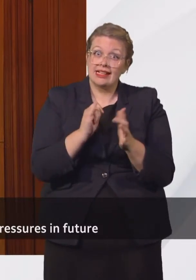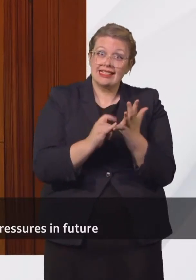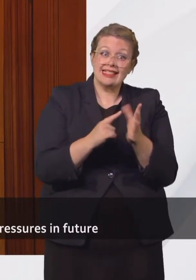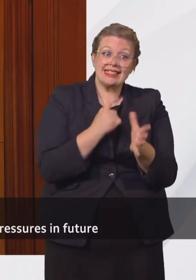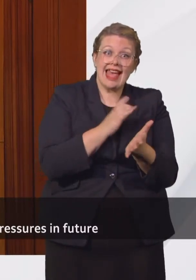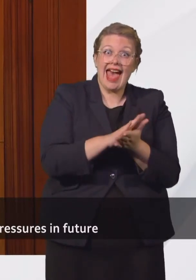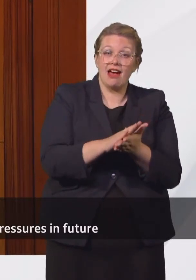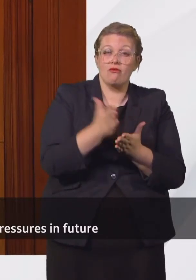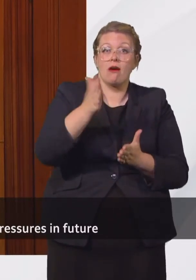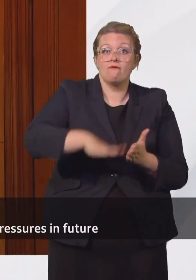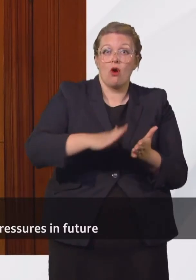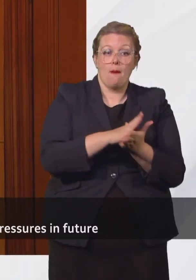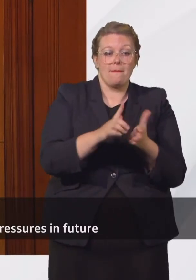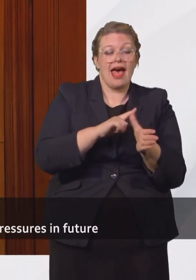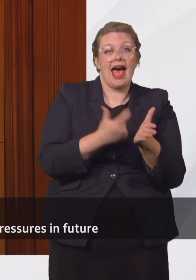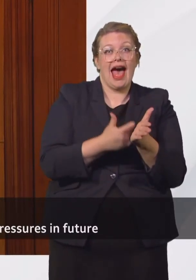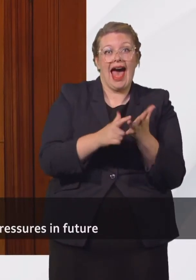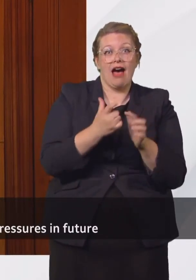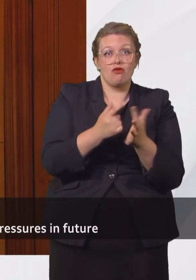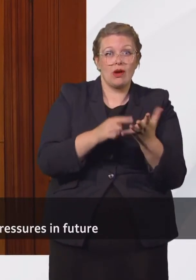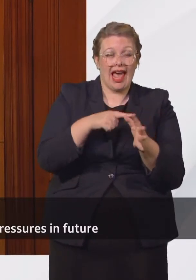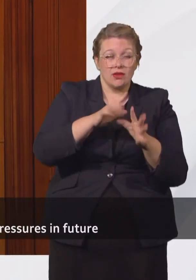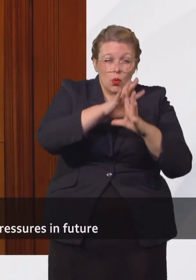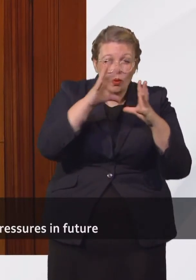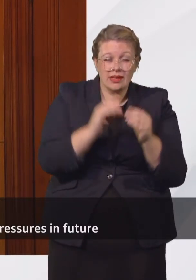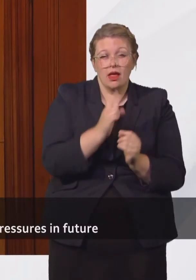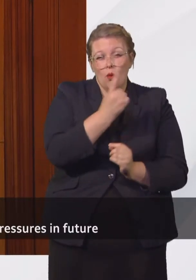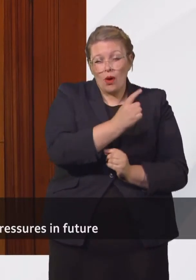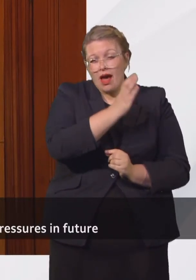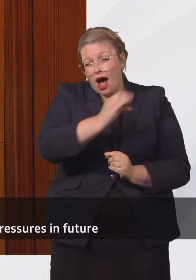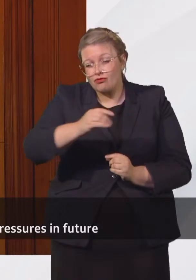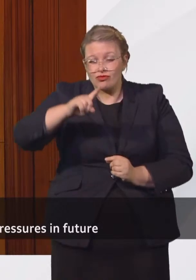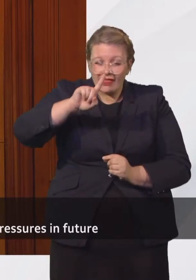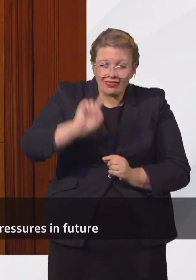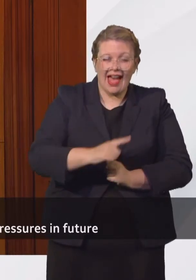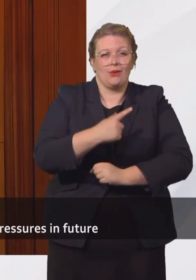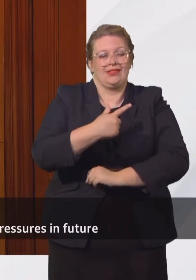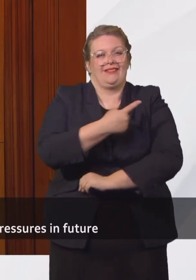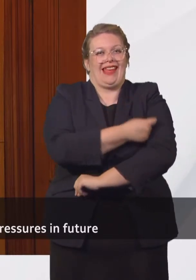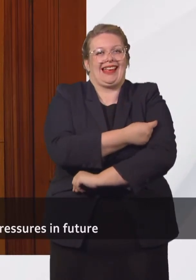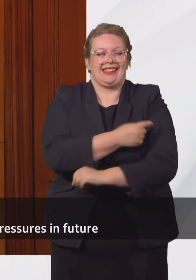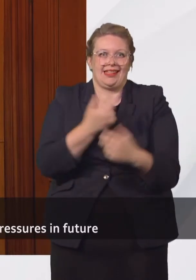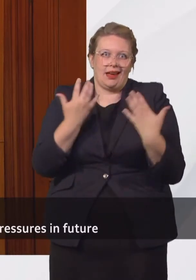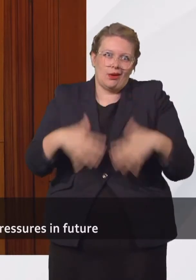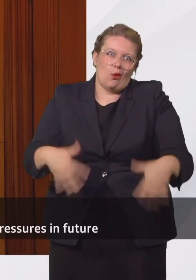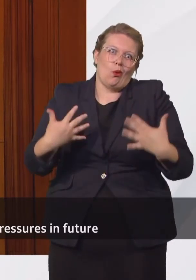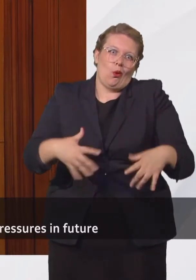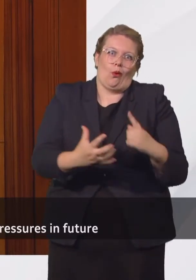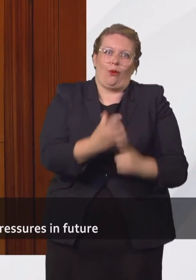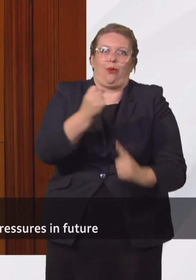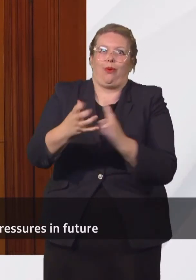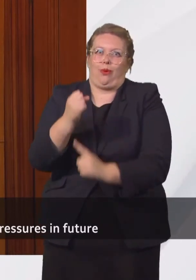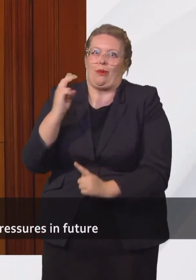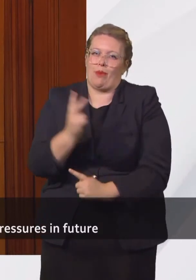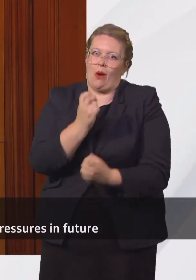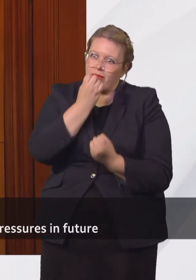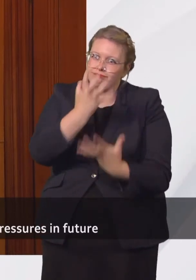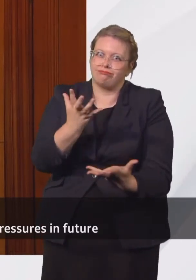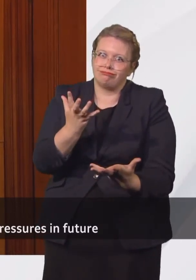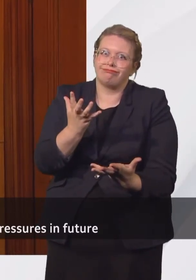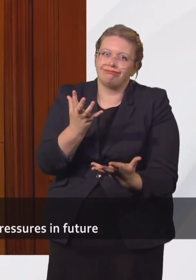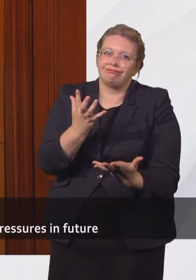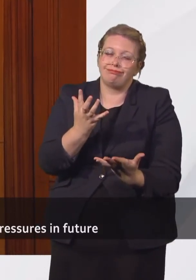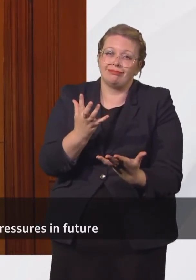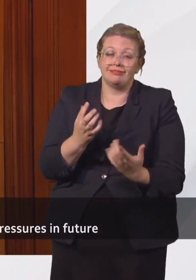have achieved 100,000 vaccines given this week as well. Really quite phenomenal. And in the last week, since I was